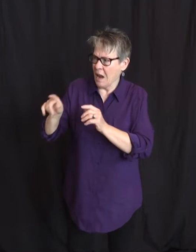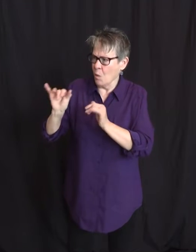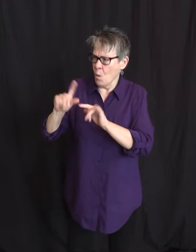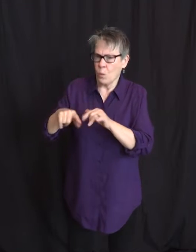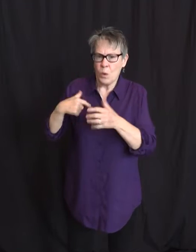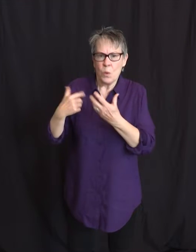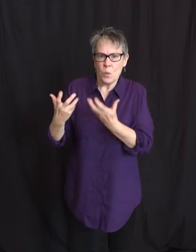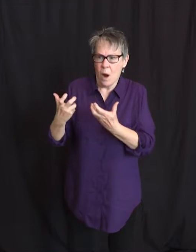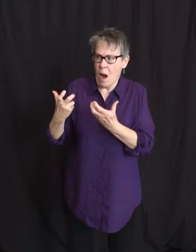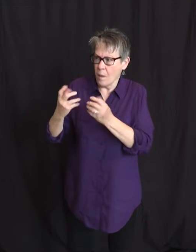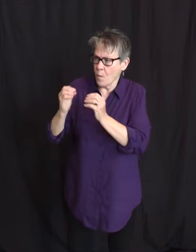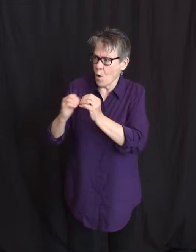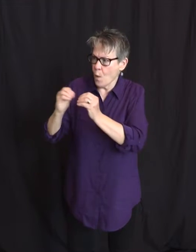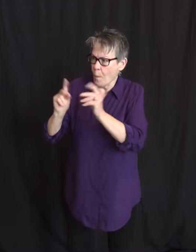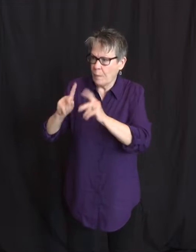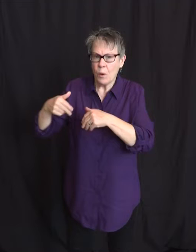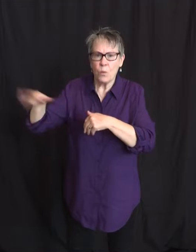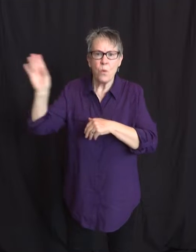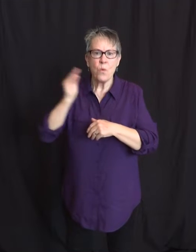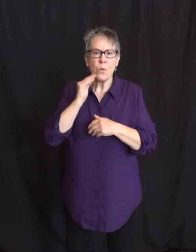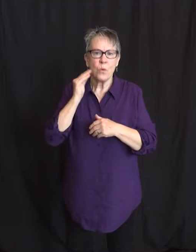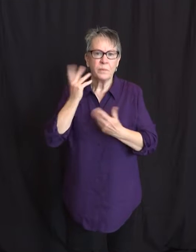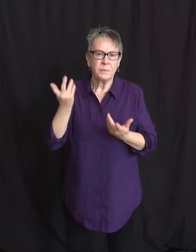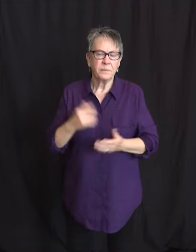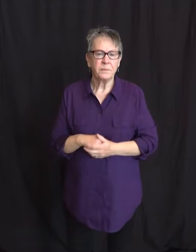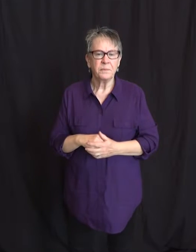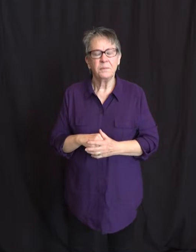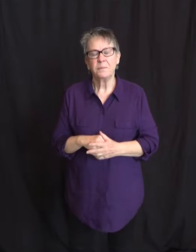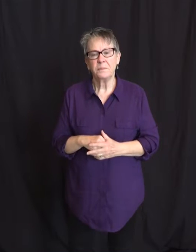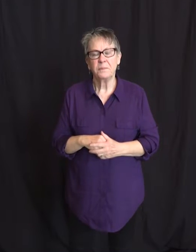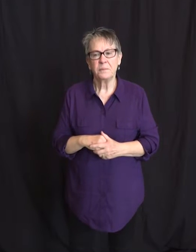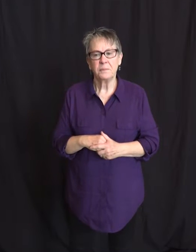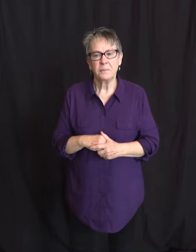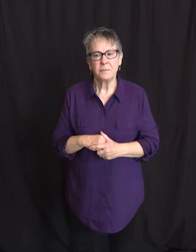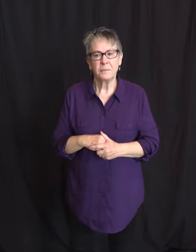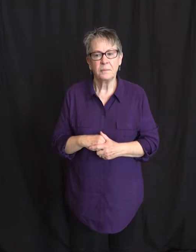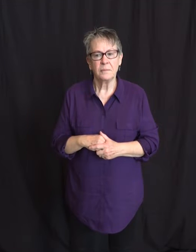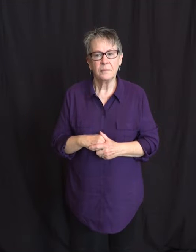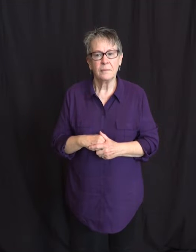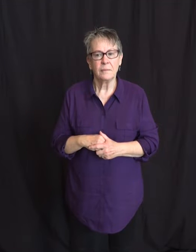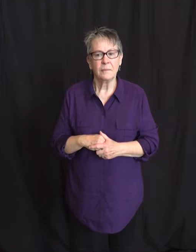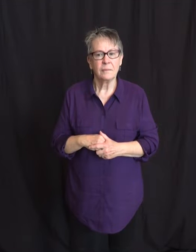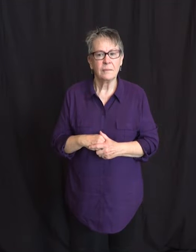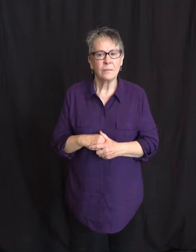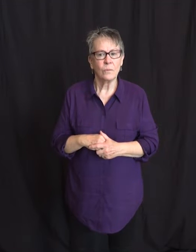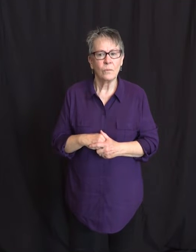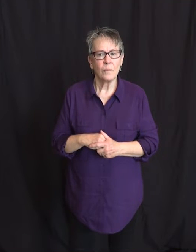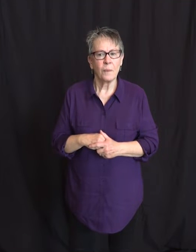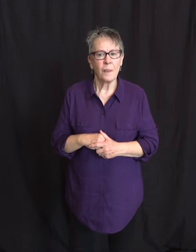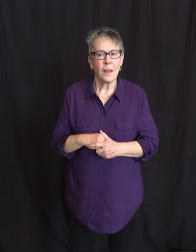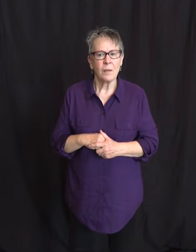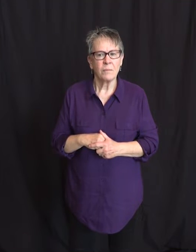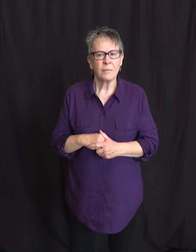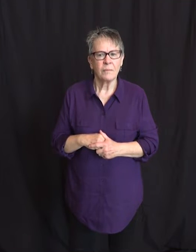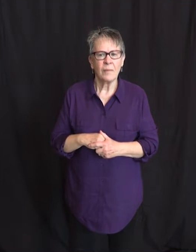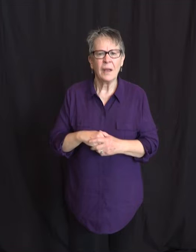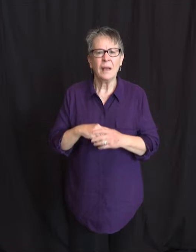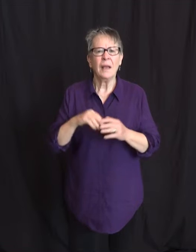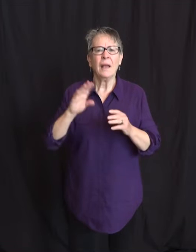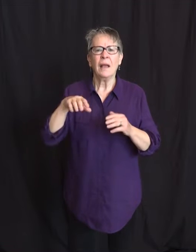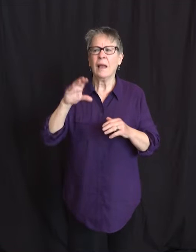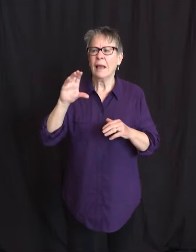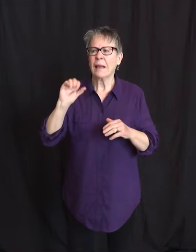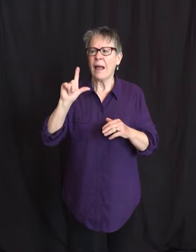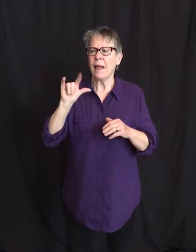Pat, I said I wouldn't necessarily call on you just because our program is so thick and we got a lot of reporters here. And